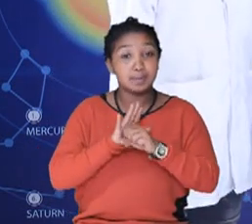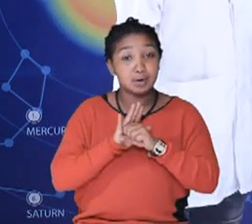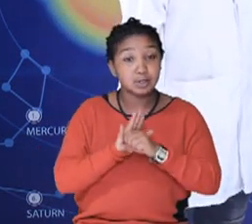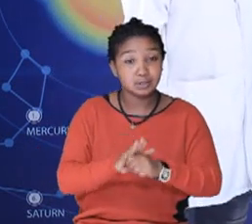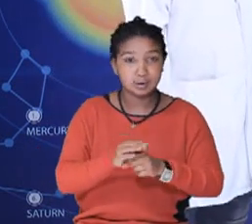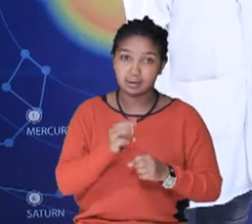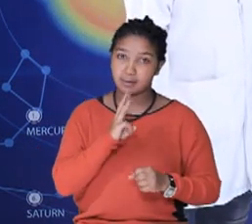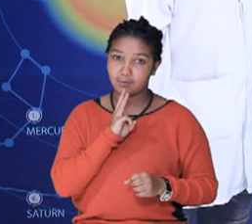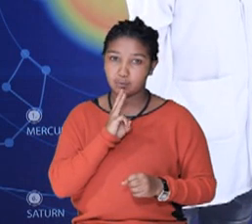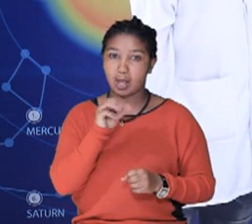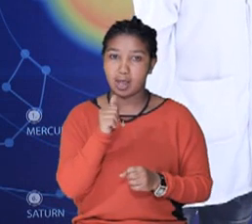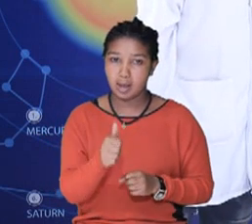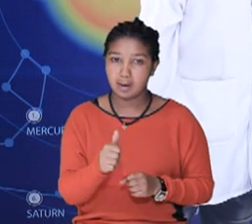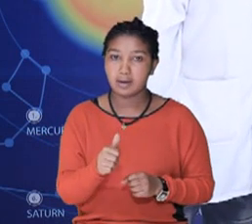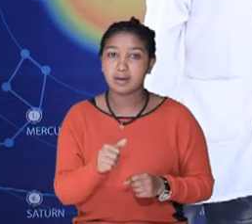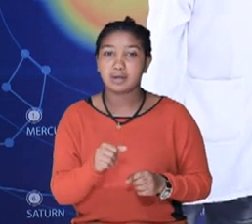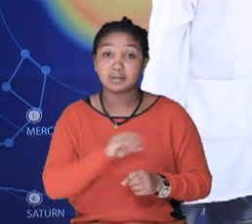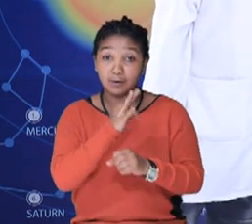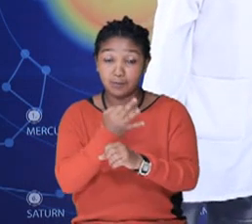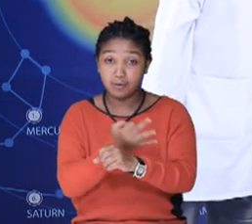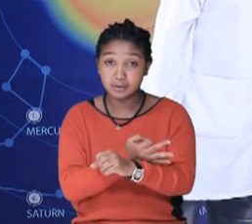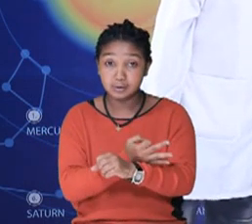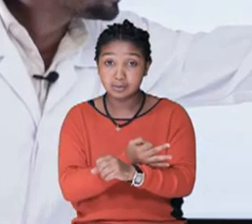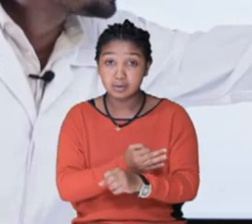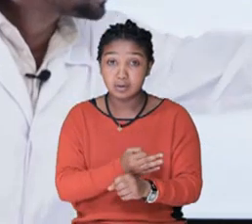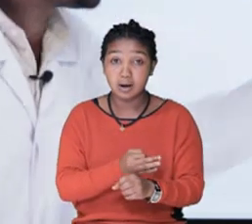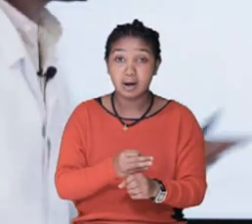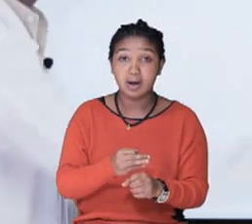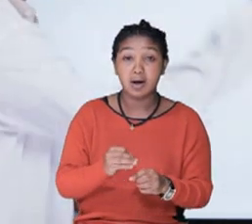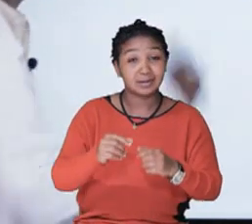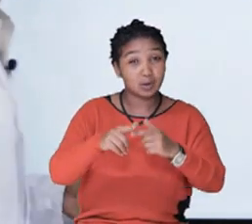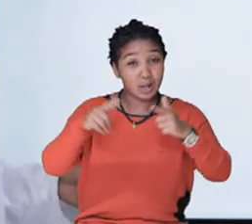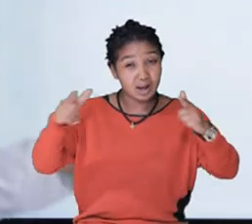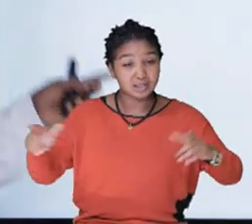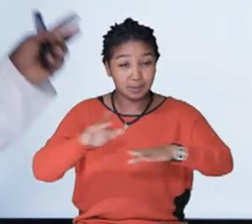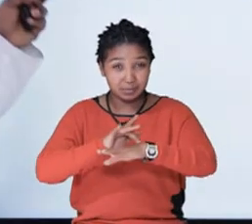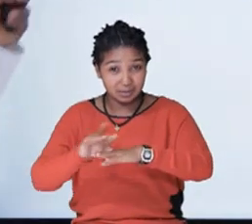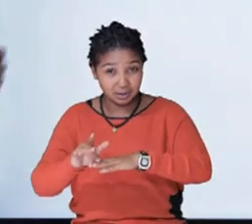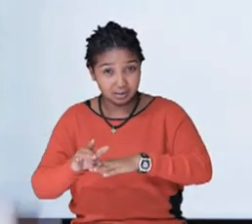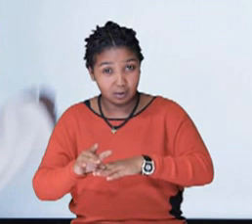pressure in the fluid and the force acting on the larger piston.